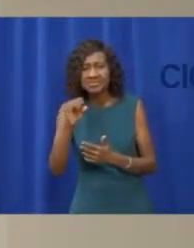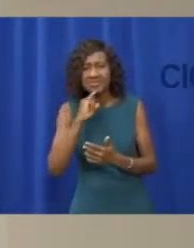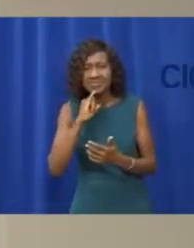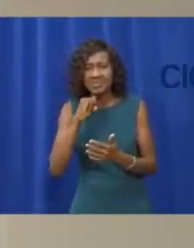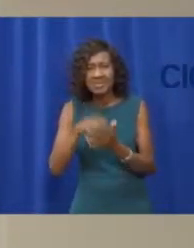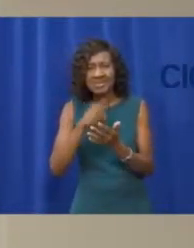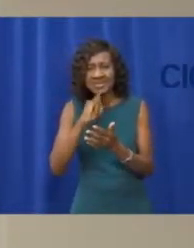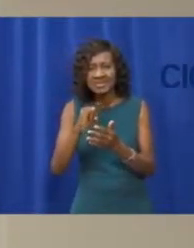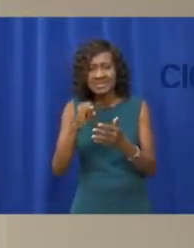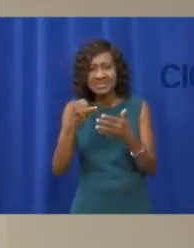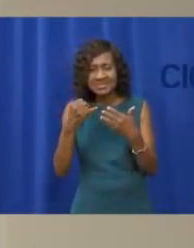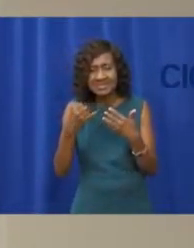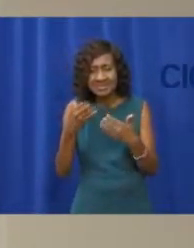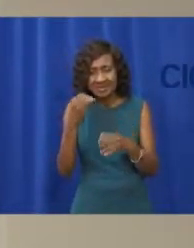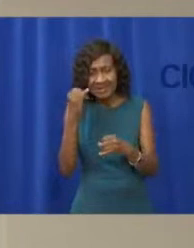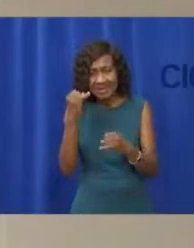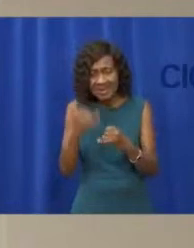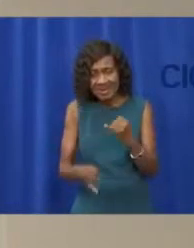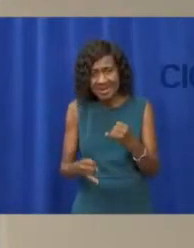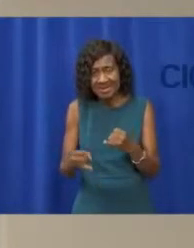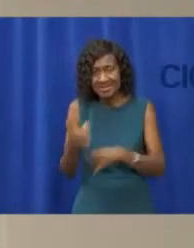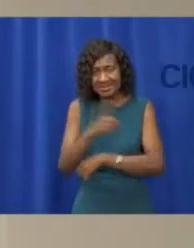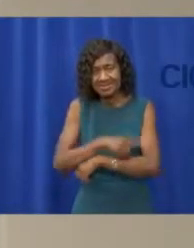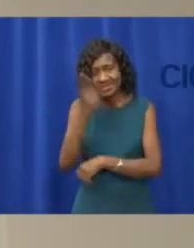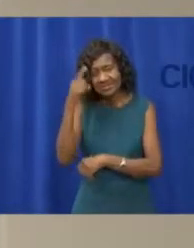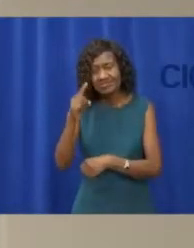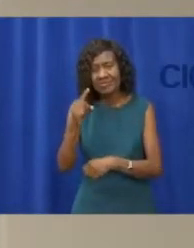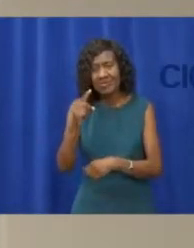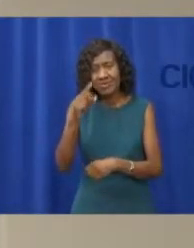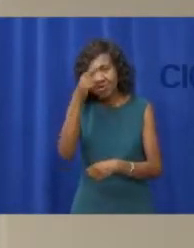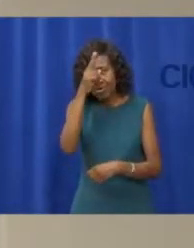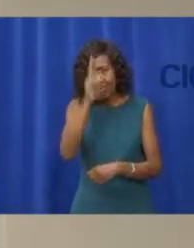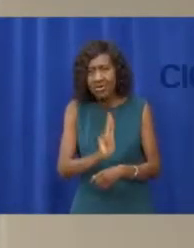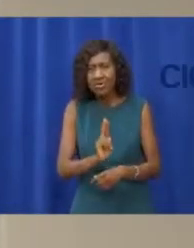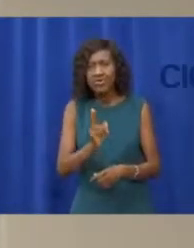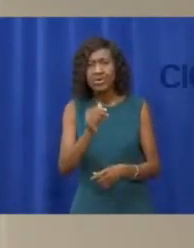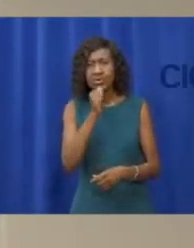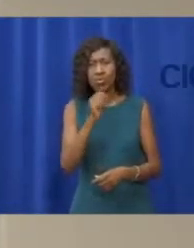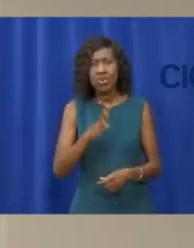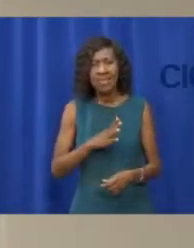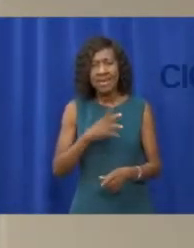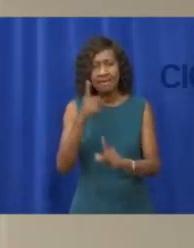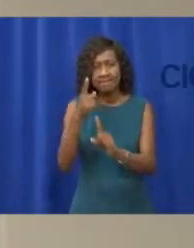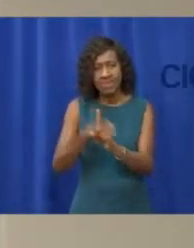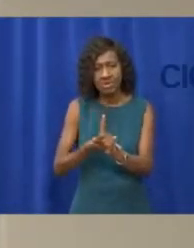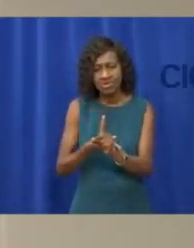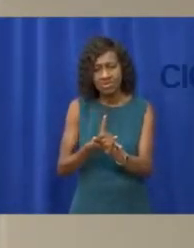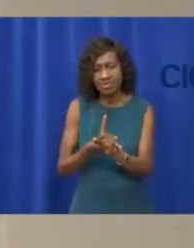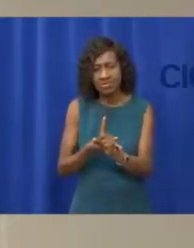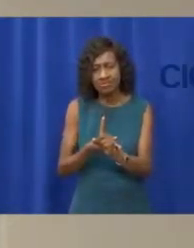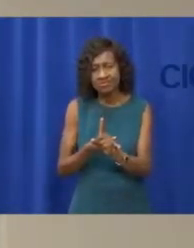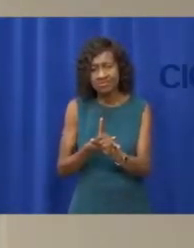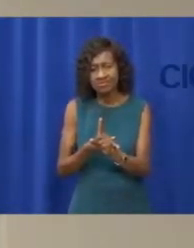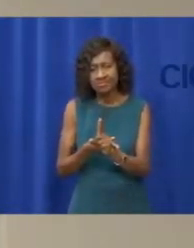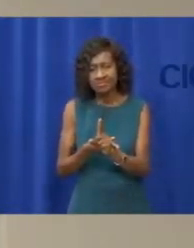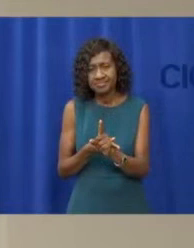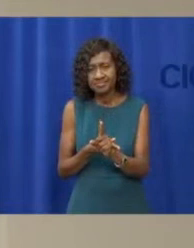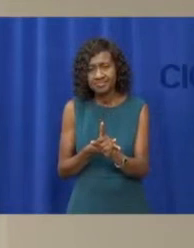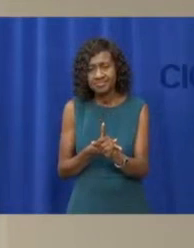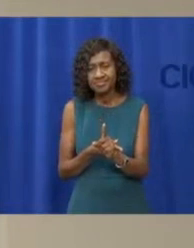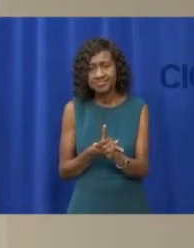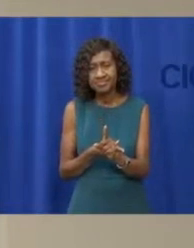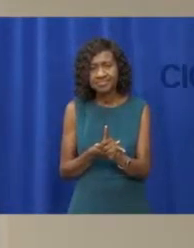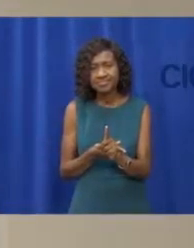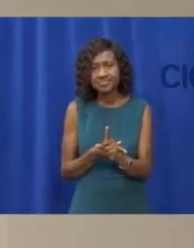Women's Month. As we come to the end of the month of March and the formal closeout of Honoring Women's